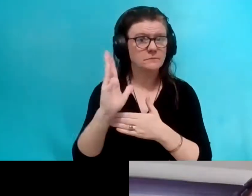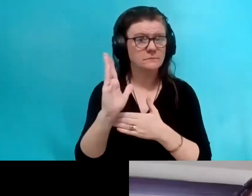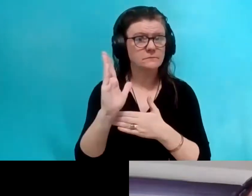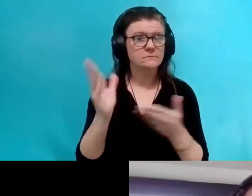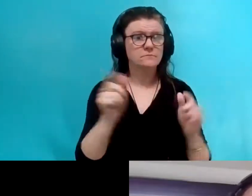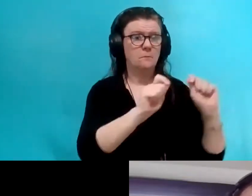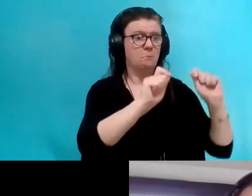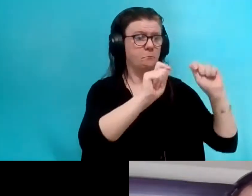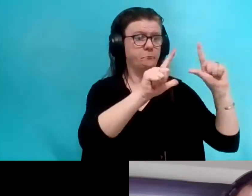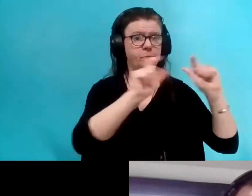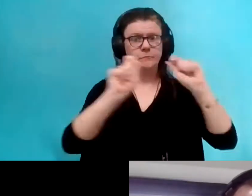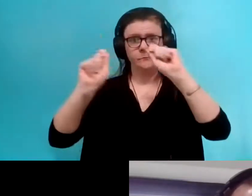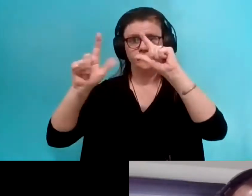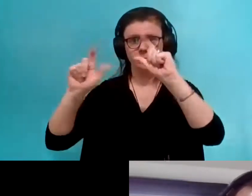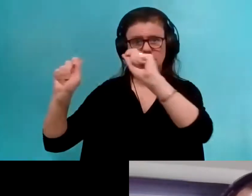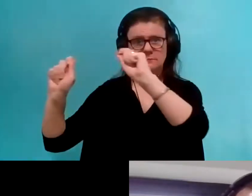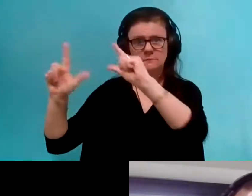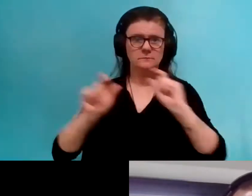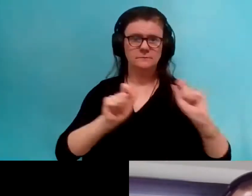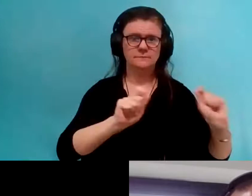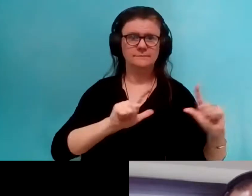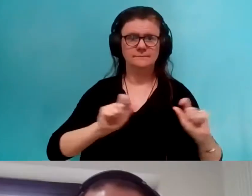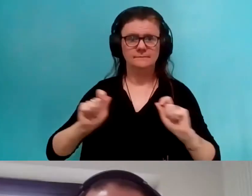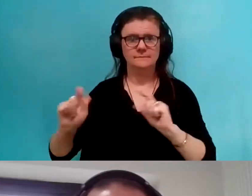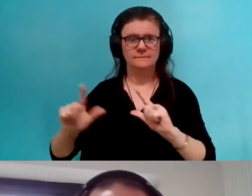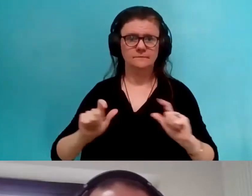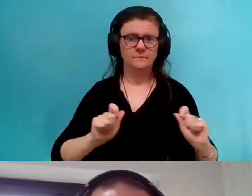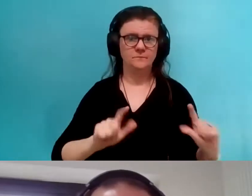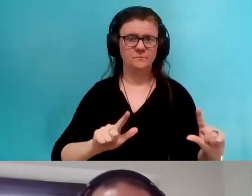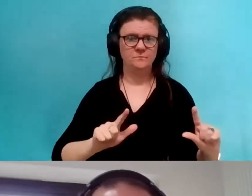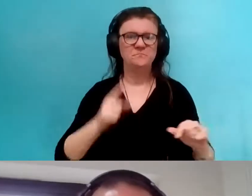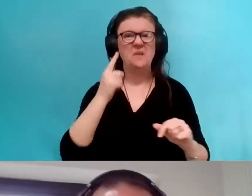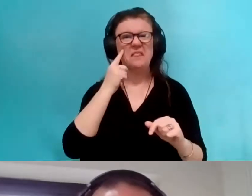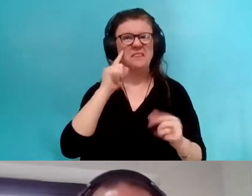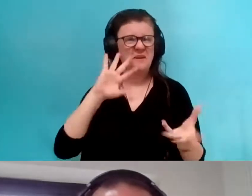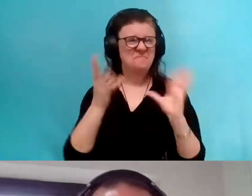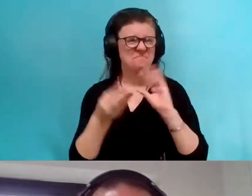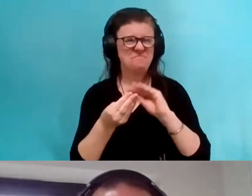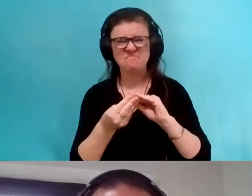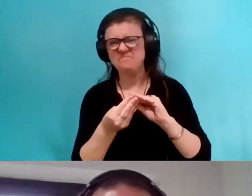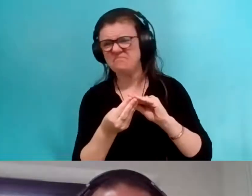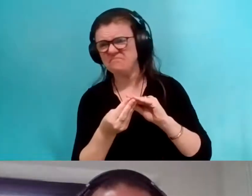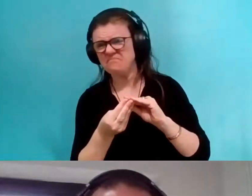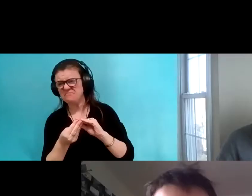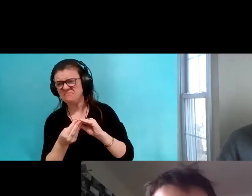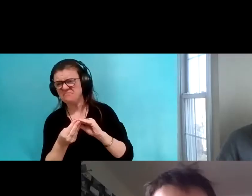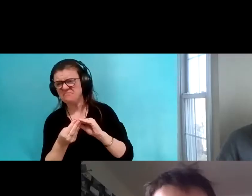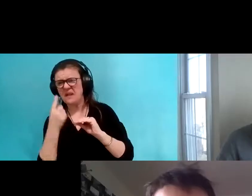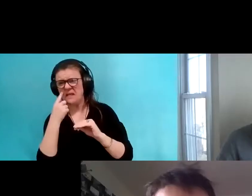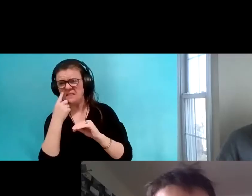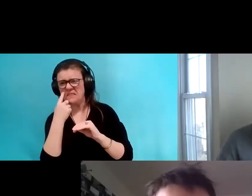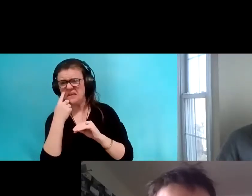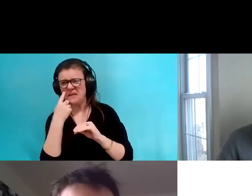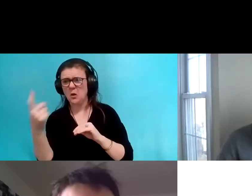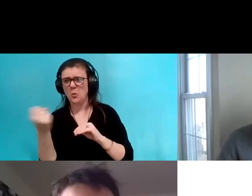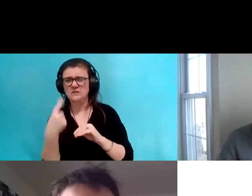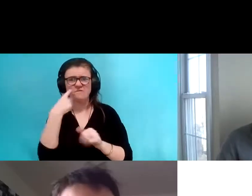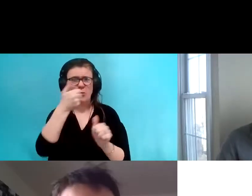us on screen now. I think we've probably got about enough time for one question for each of you.